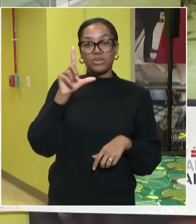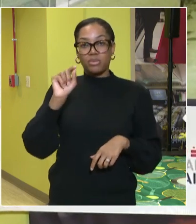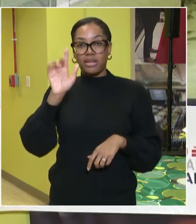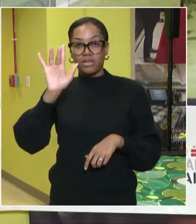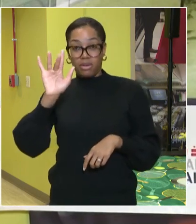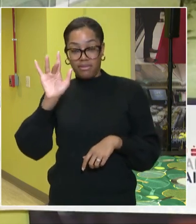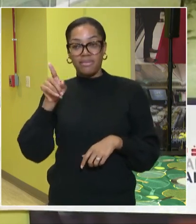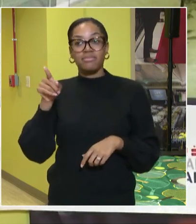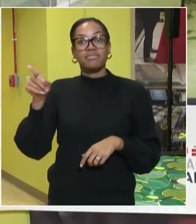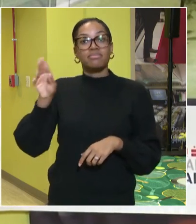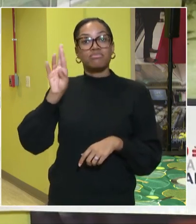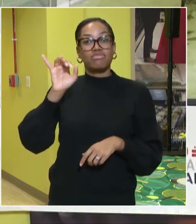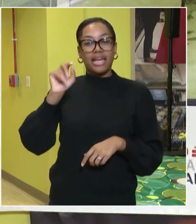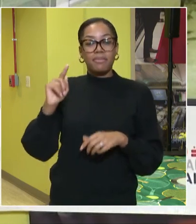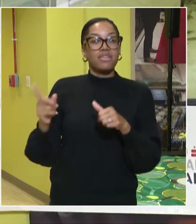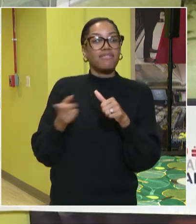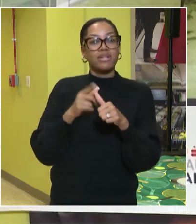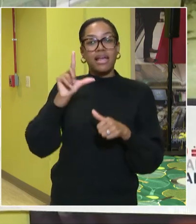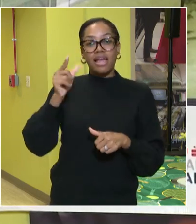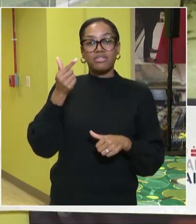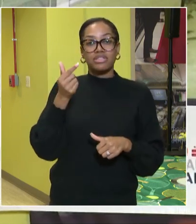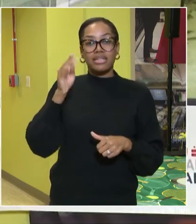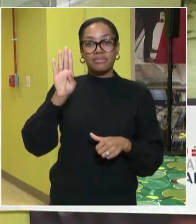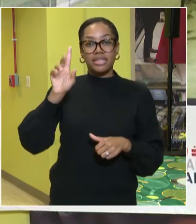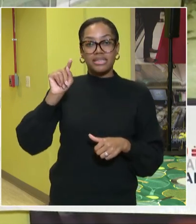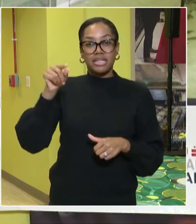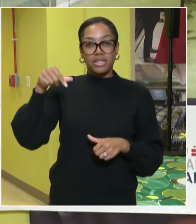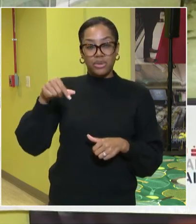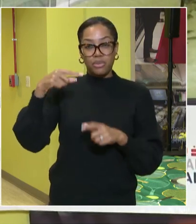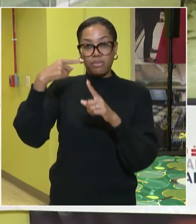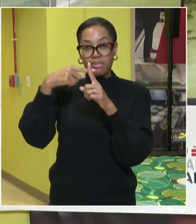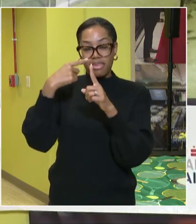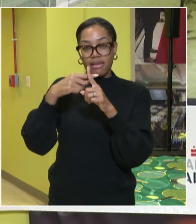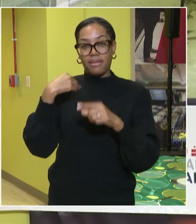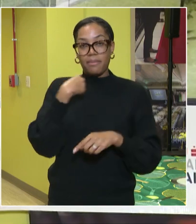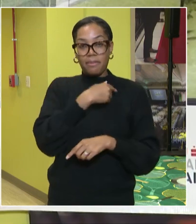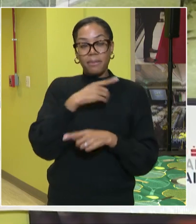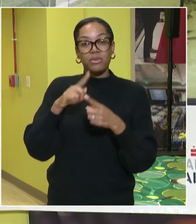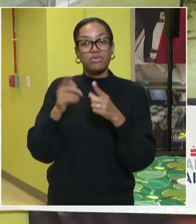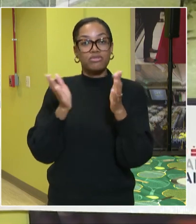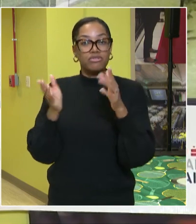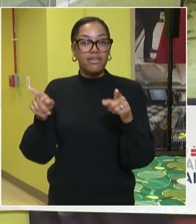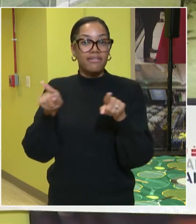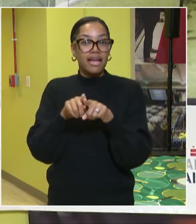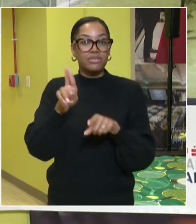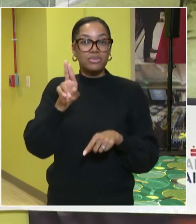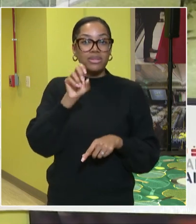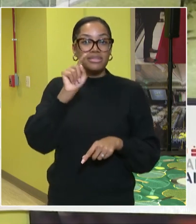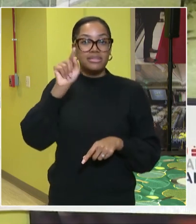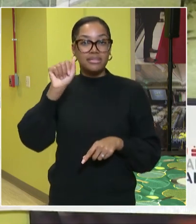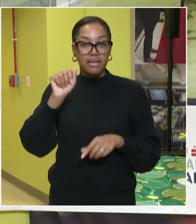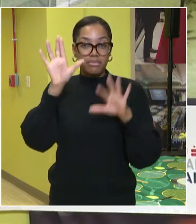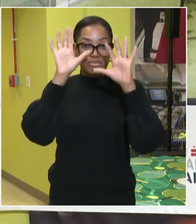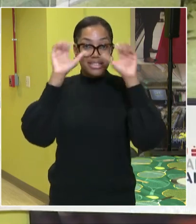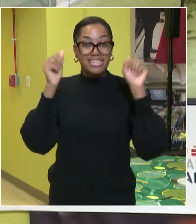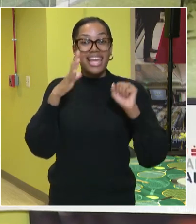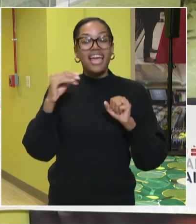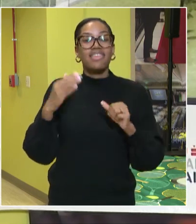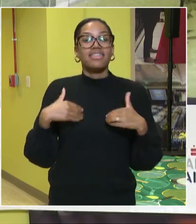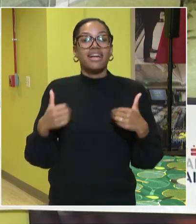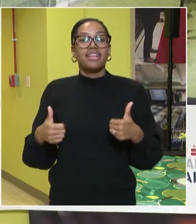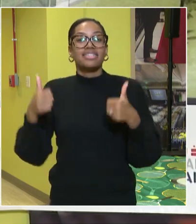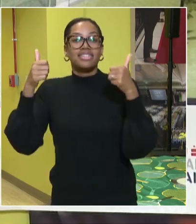will be the first LGBTQ plus member to serve as the USTA president and the youngest chairman of any Grand